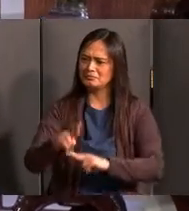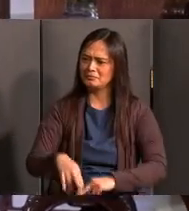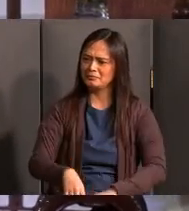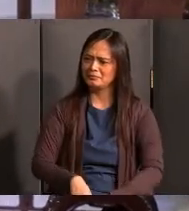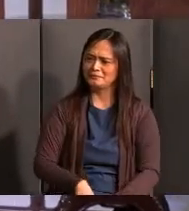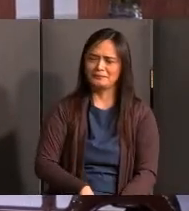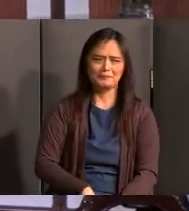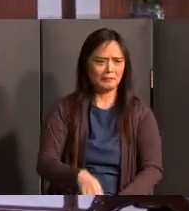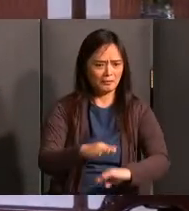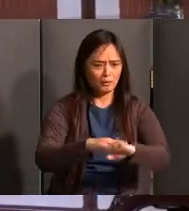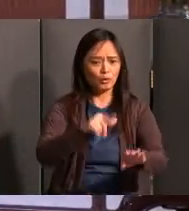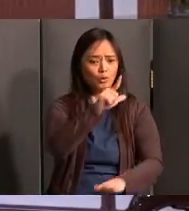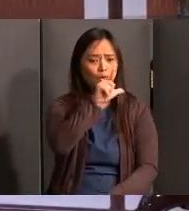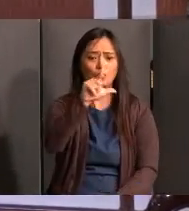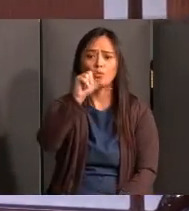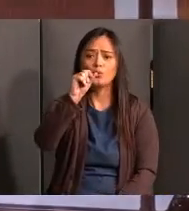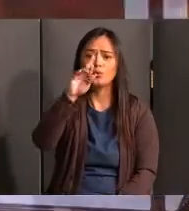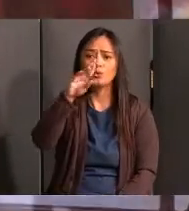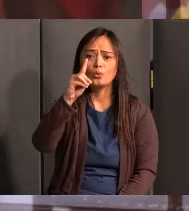Okay. Now,